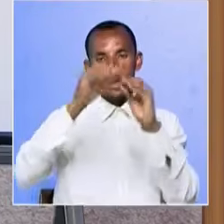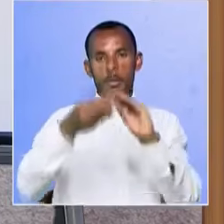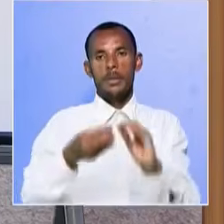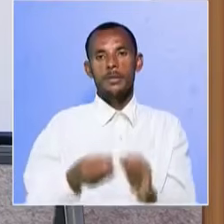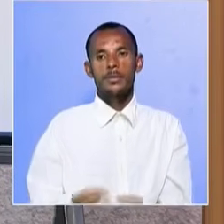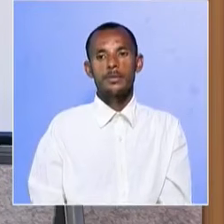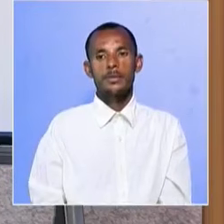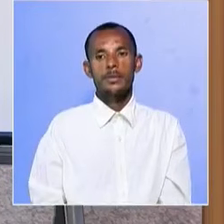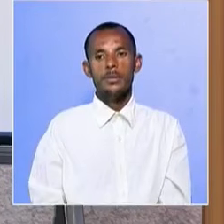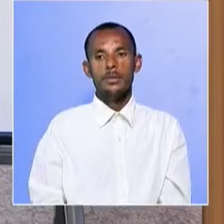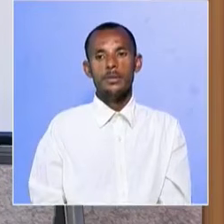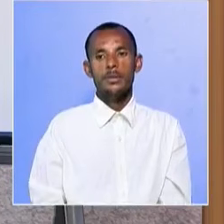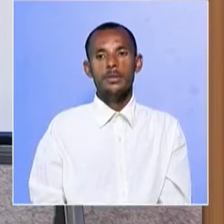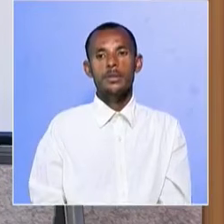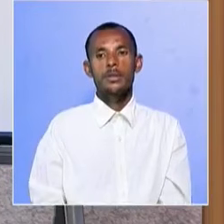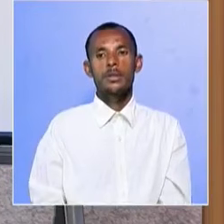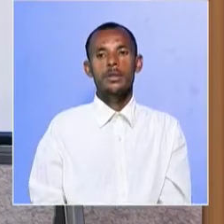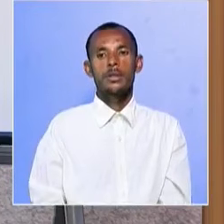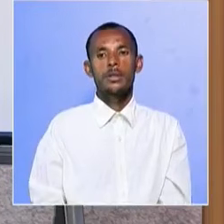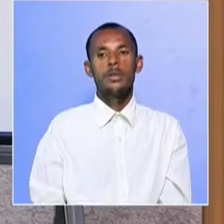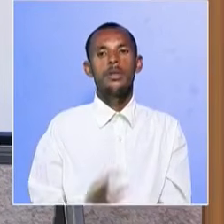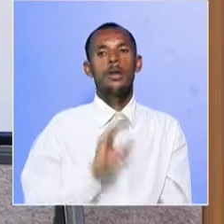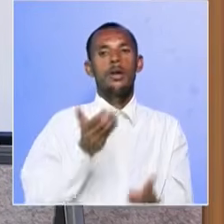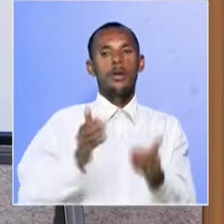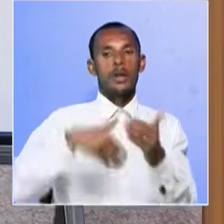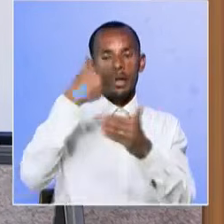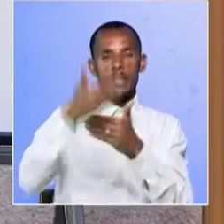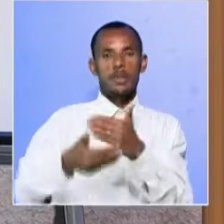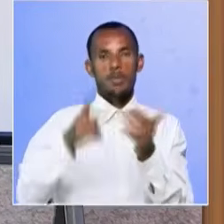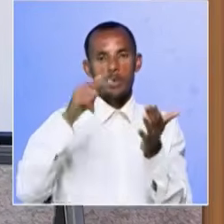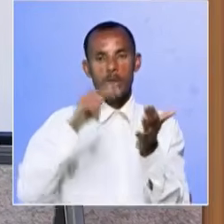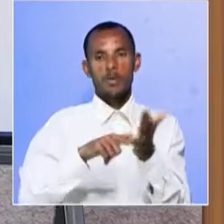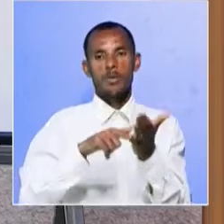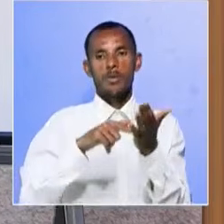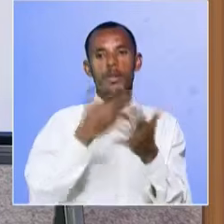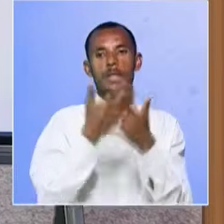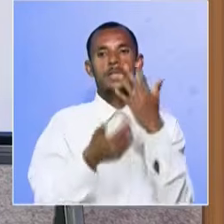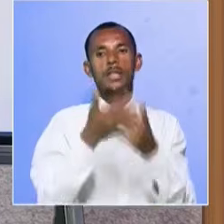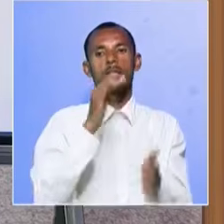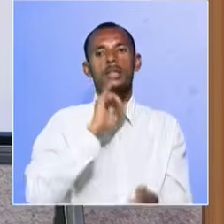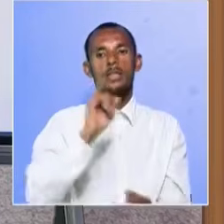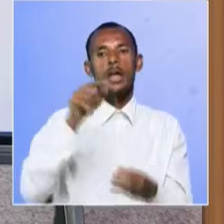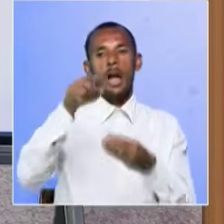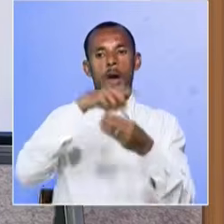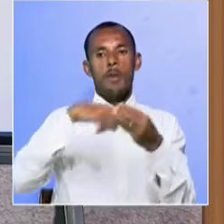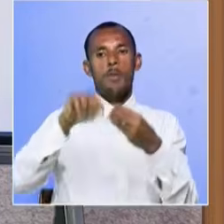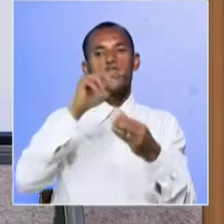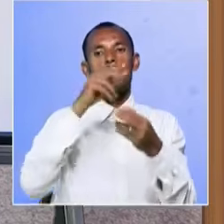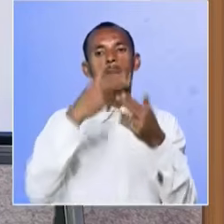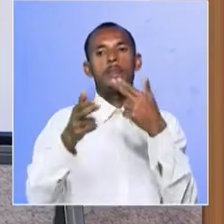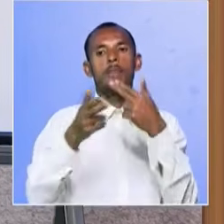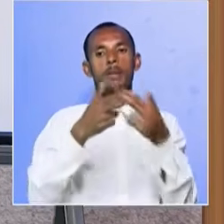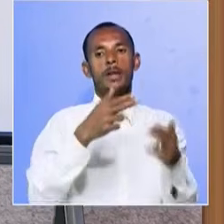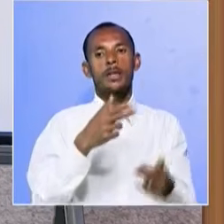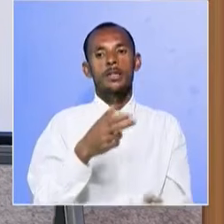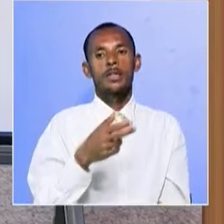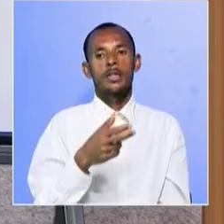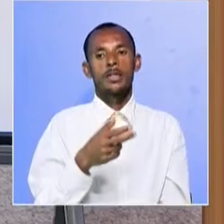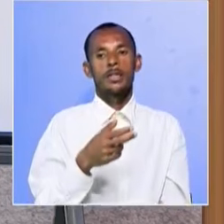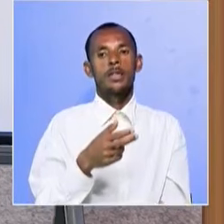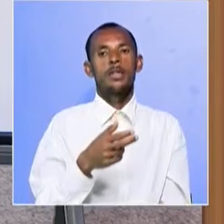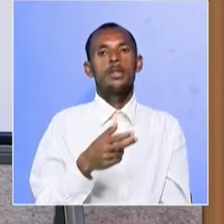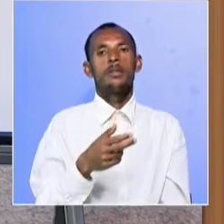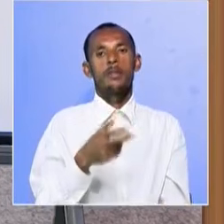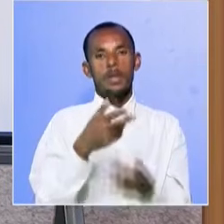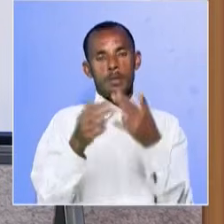Okay, so our next point of discussion is about multiplication of